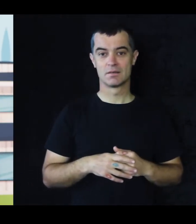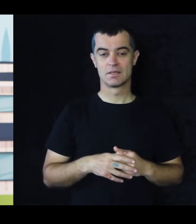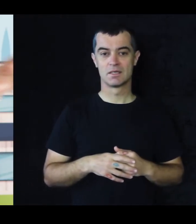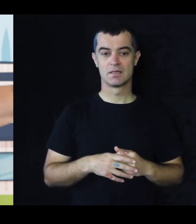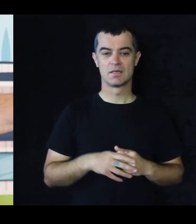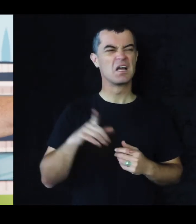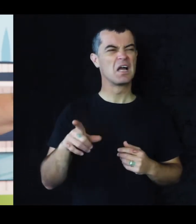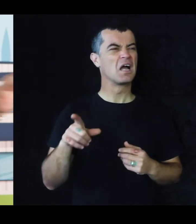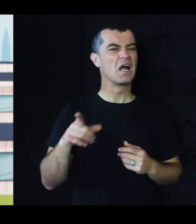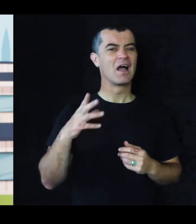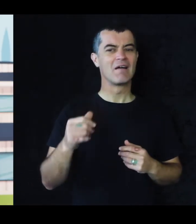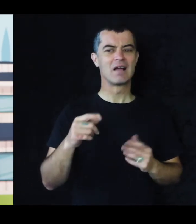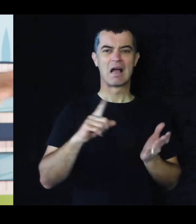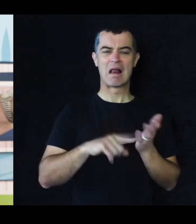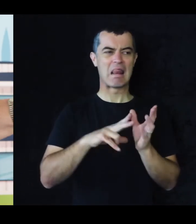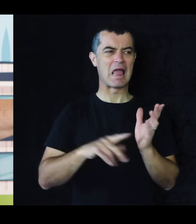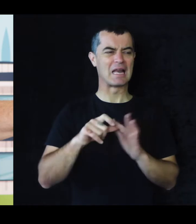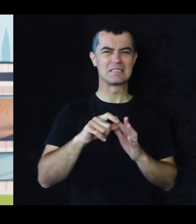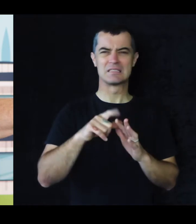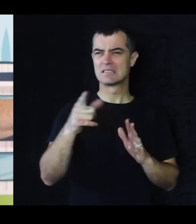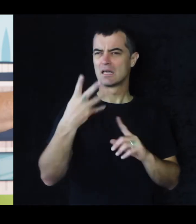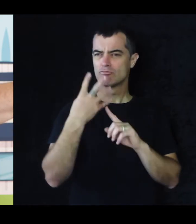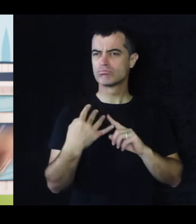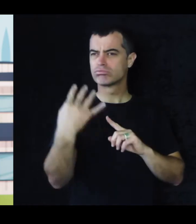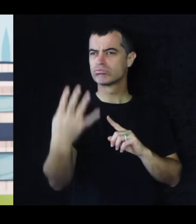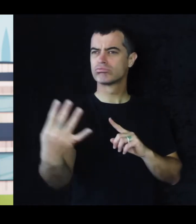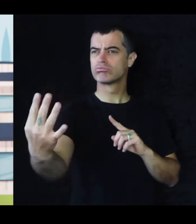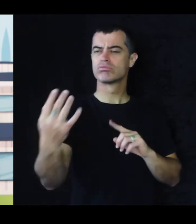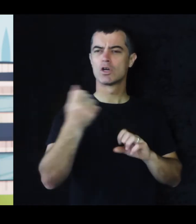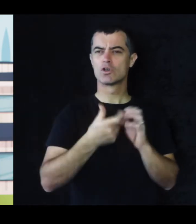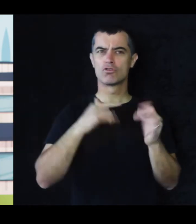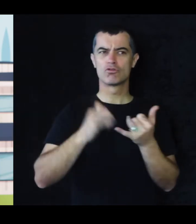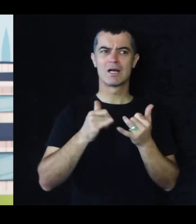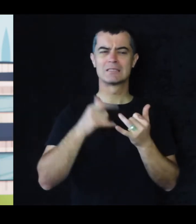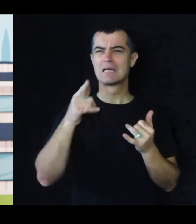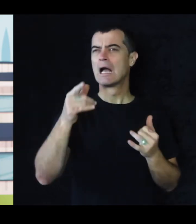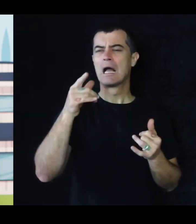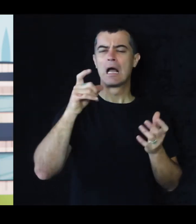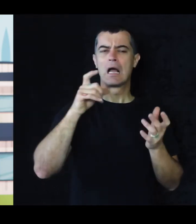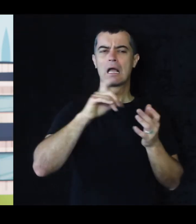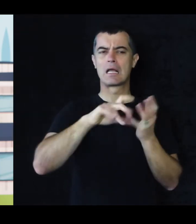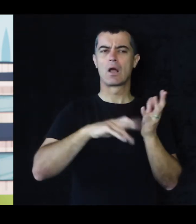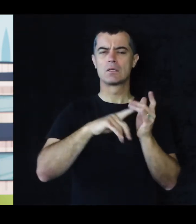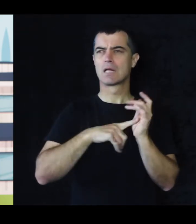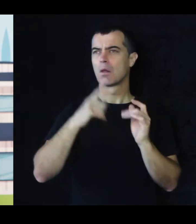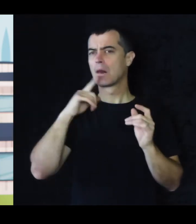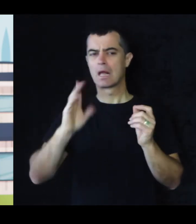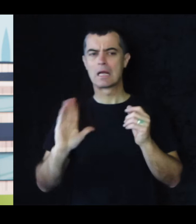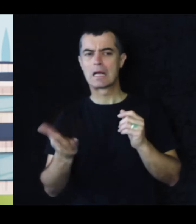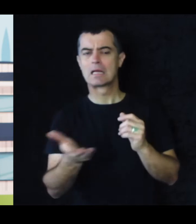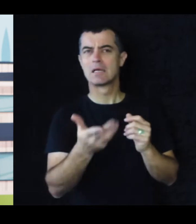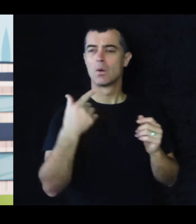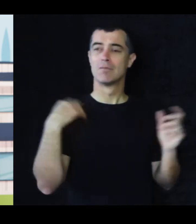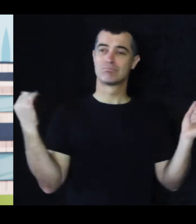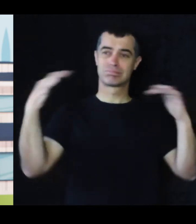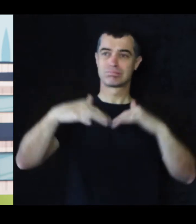this vacant lot of land that was grass, and then it used to be cut by council, and we'd all go there one